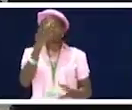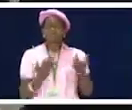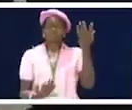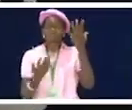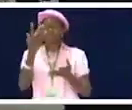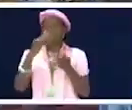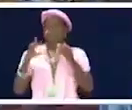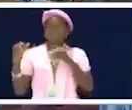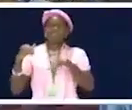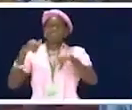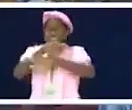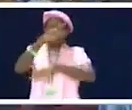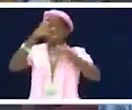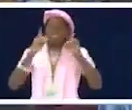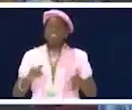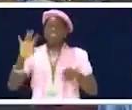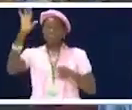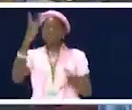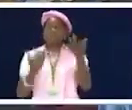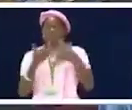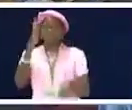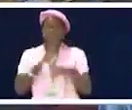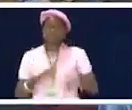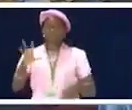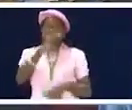send down your fire on them.